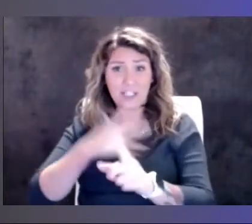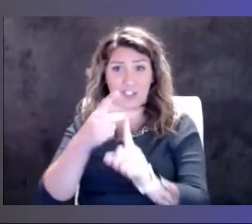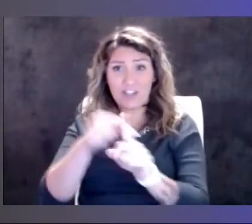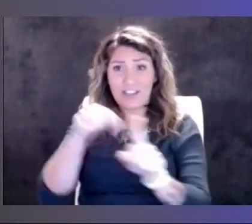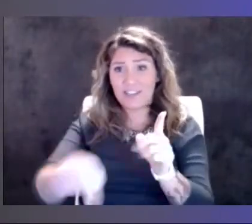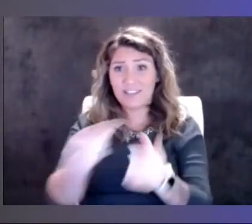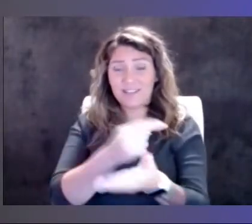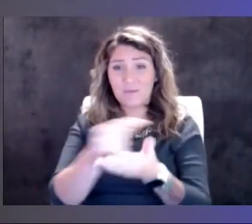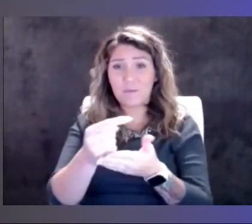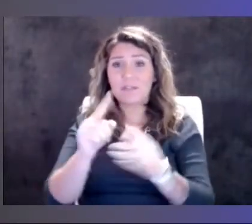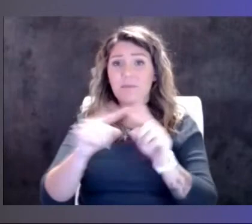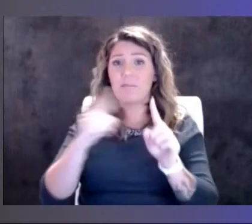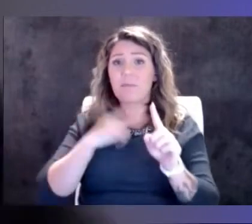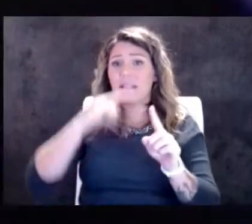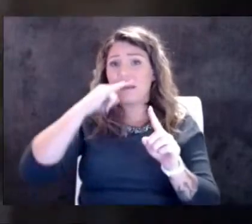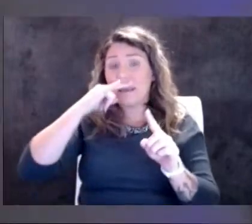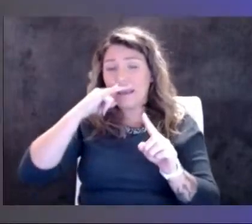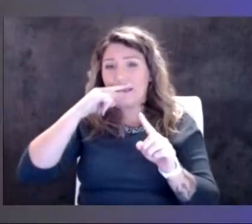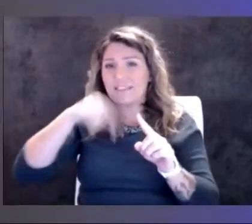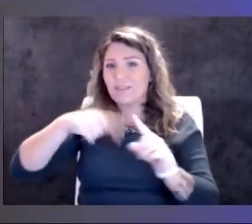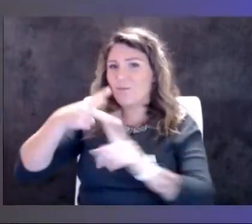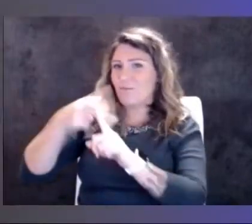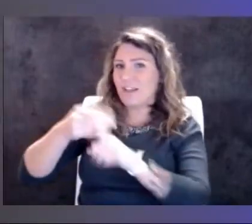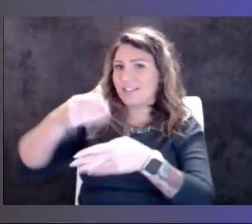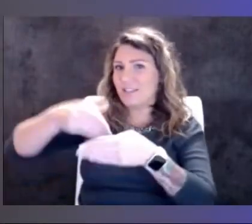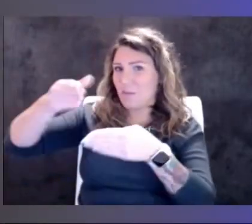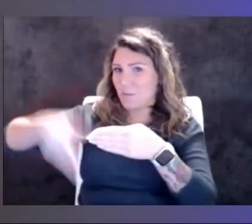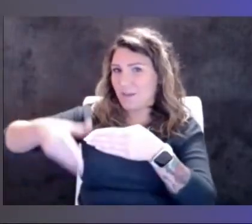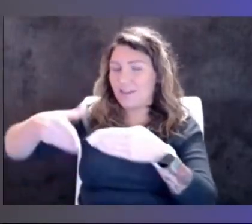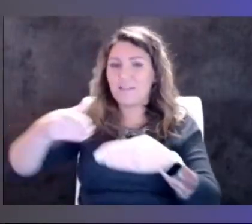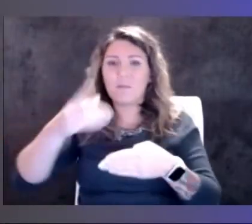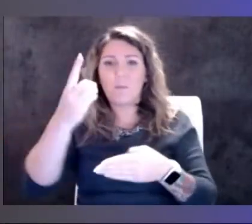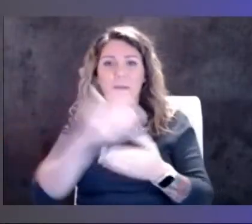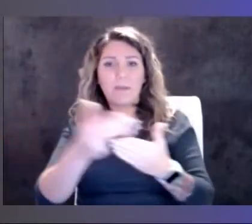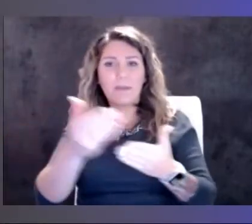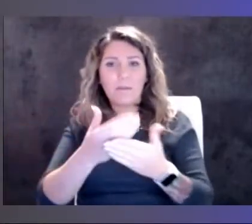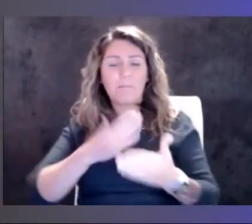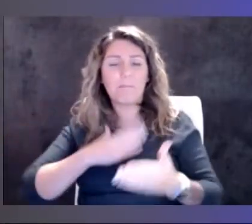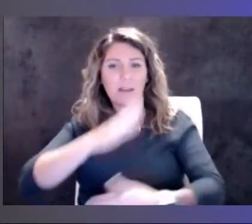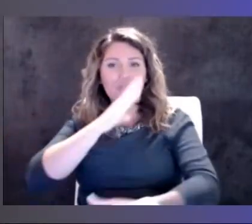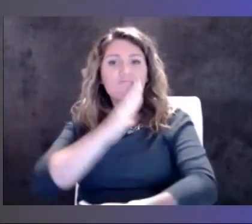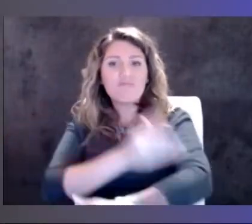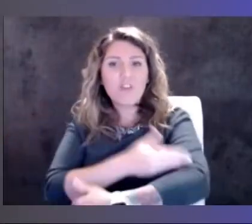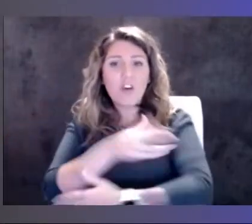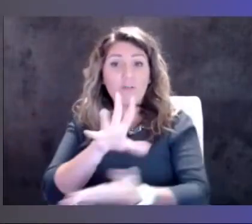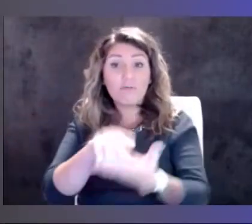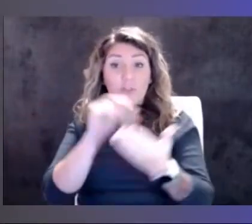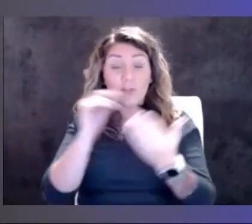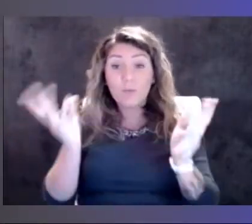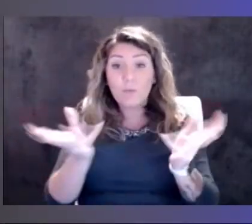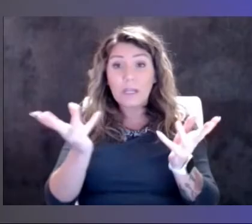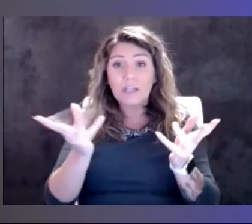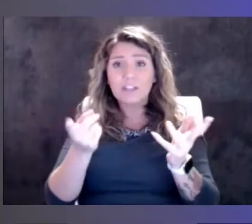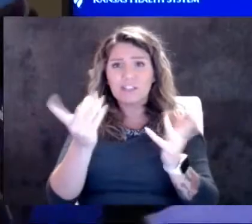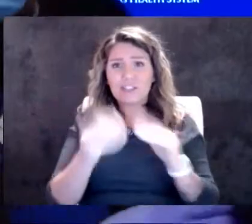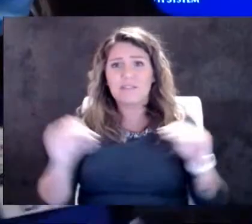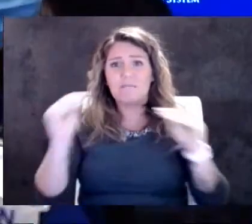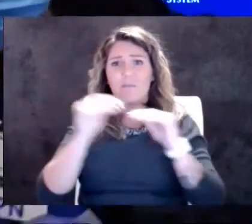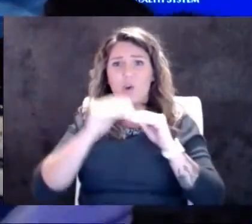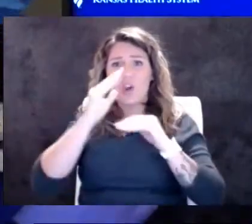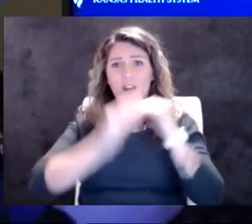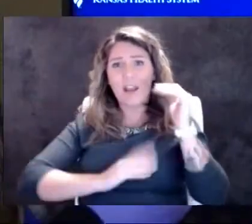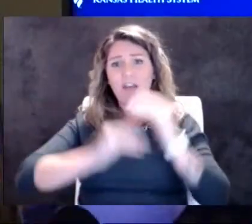got vaccinated this weekend. And one thing that my daughter has learned is that she's actually much more comfortable getting